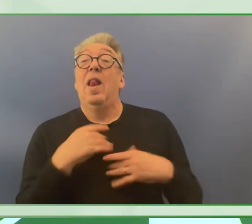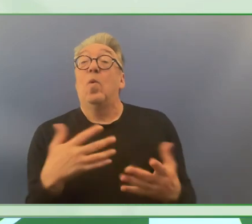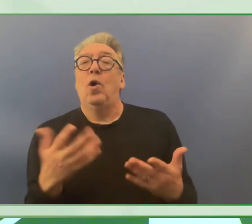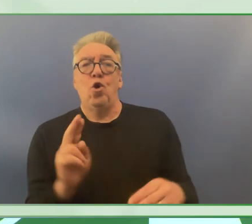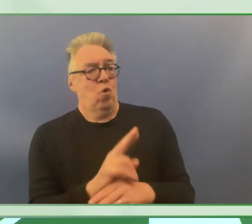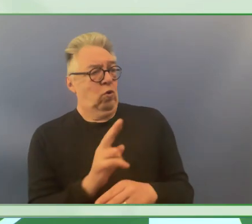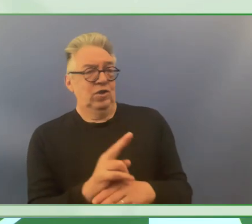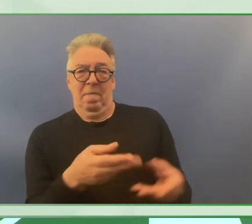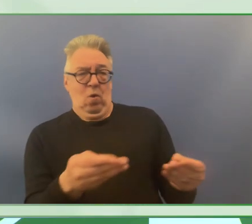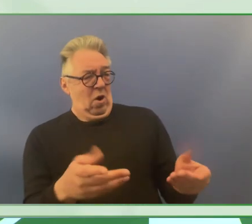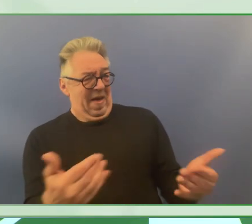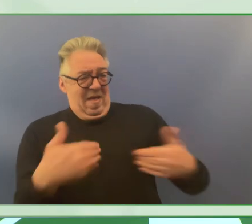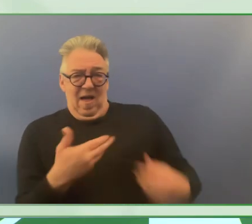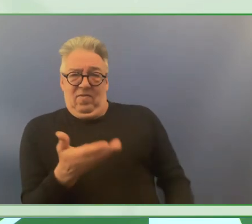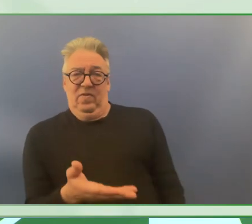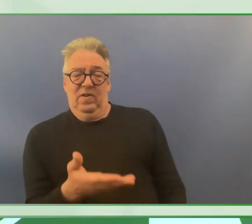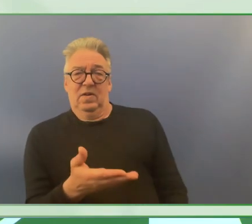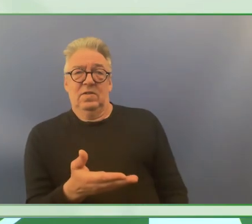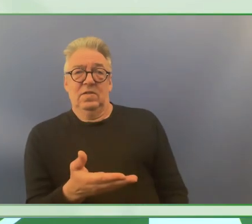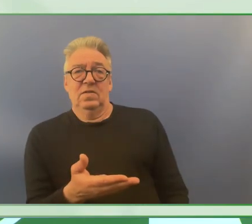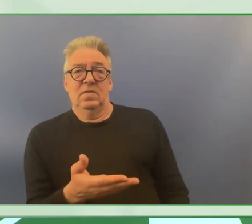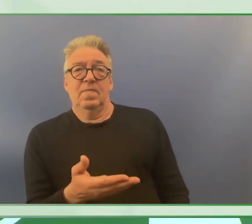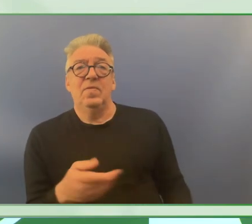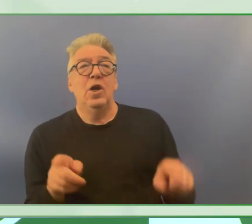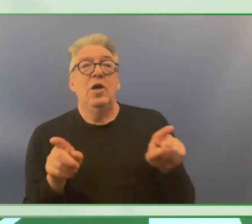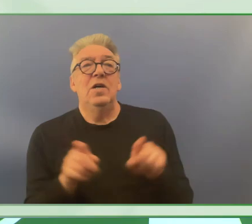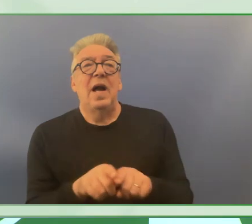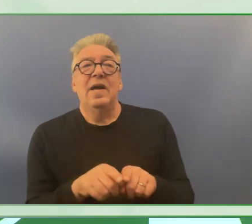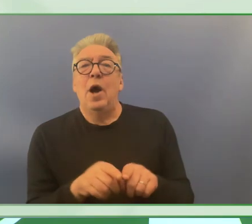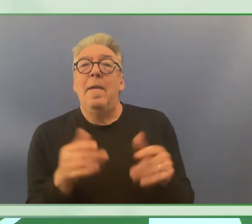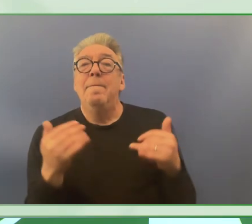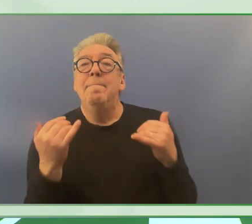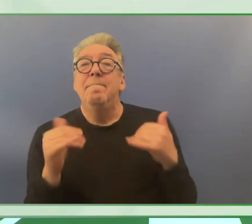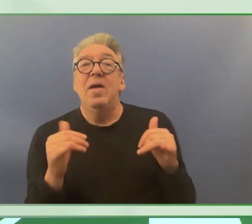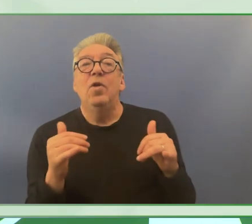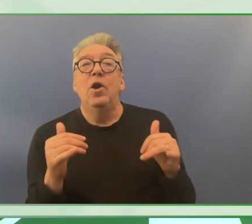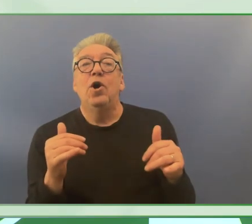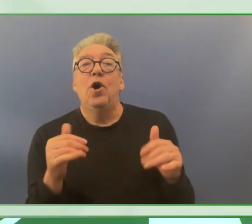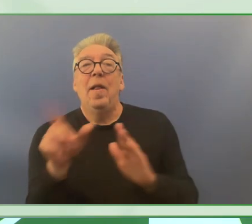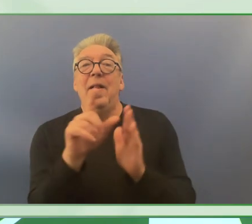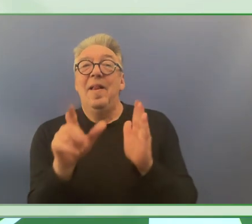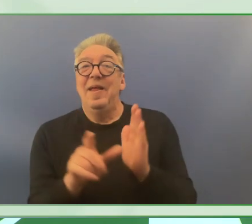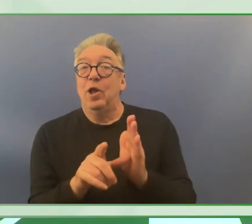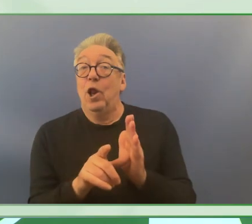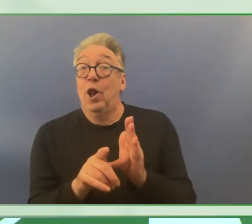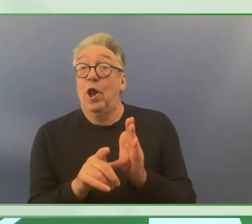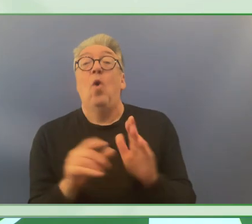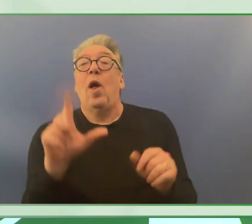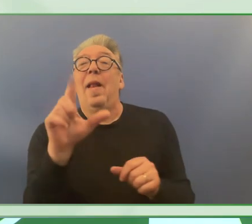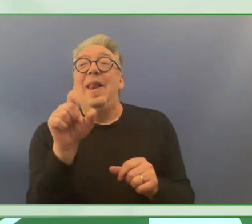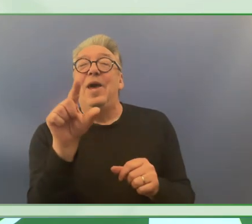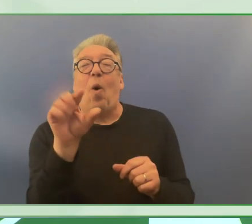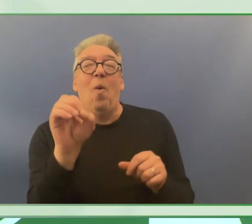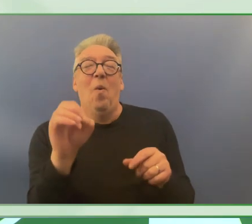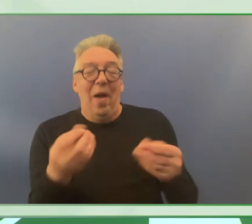explaining this a little bit like playing around with Lego bricks. Yeah, you know, you just need to find the right Lego bricks and then put them together and build something